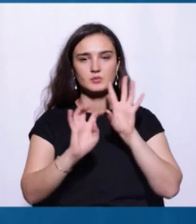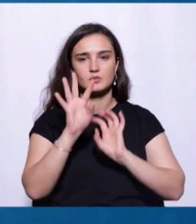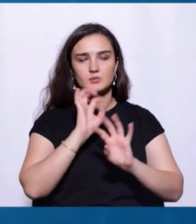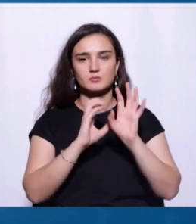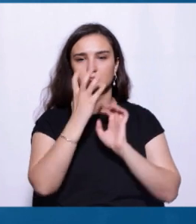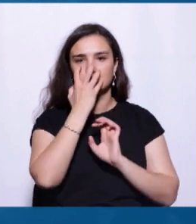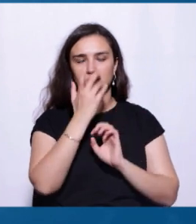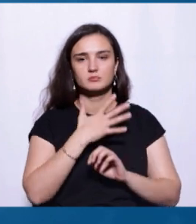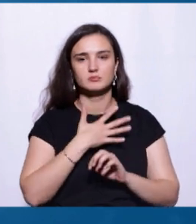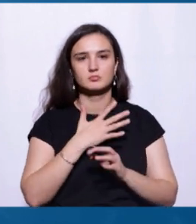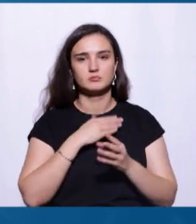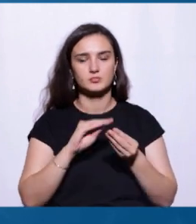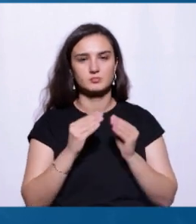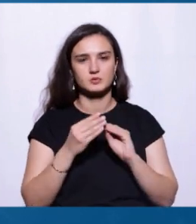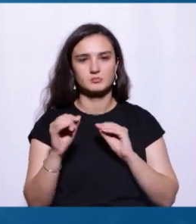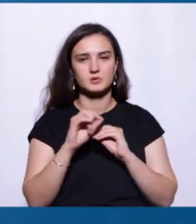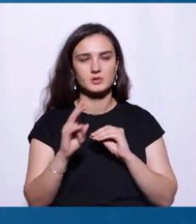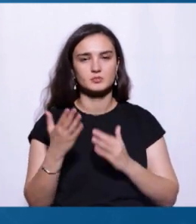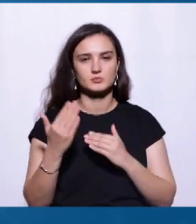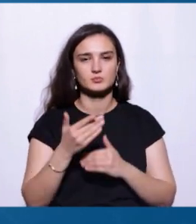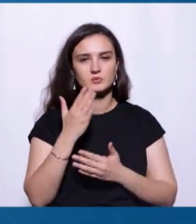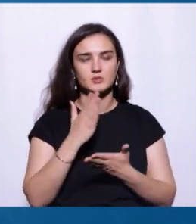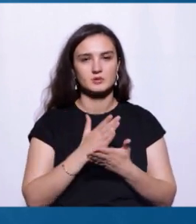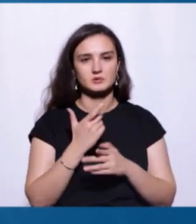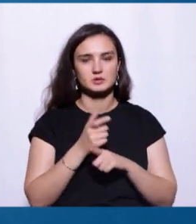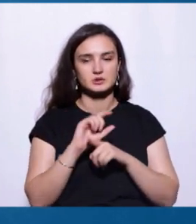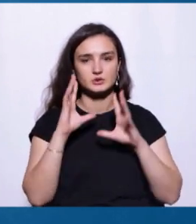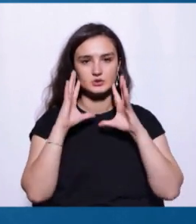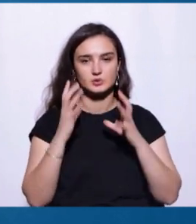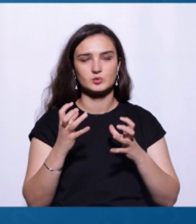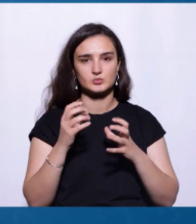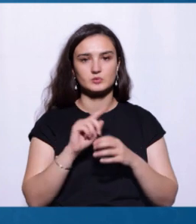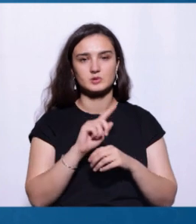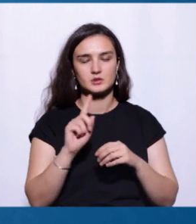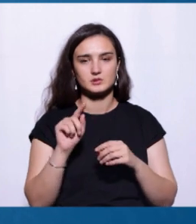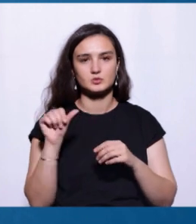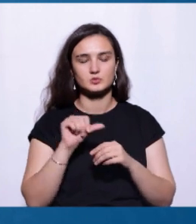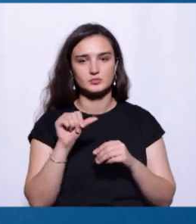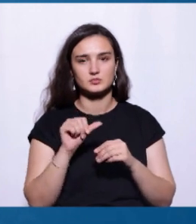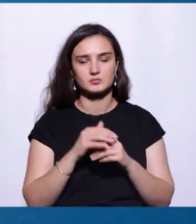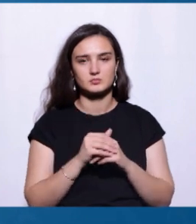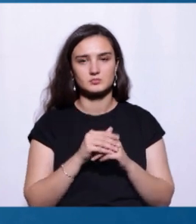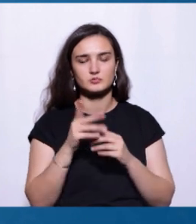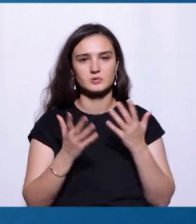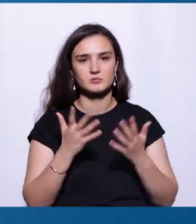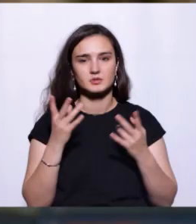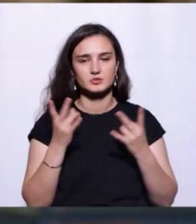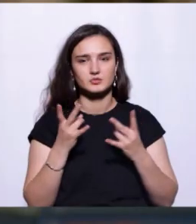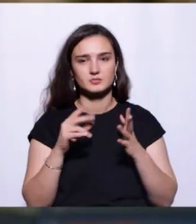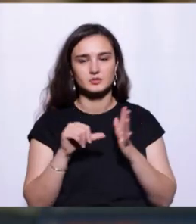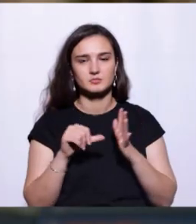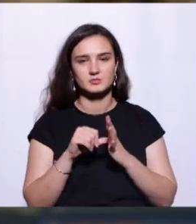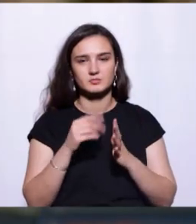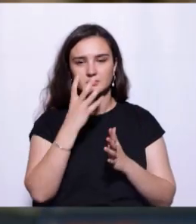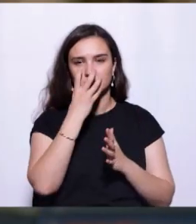having trouble breathing, or if you were in a very serious car crash or something bad, you probably need help